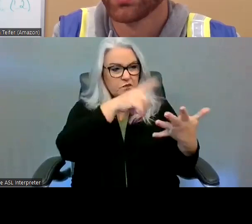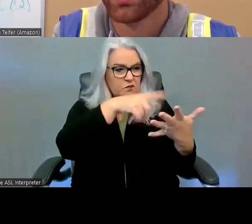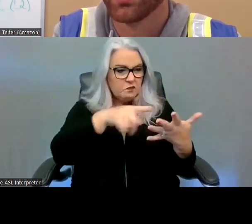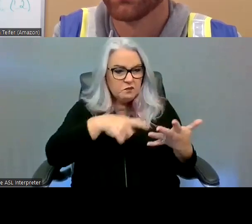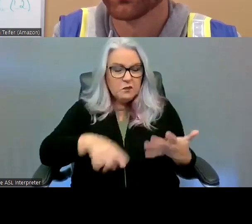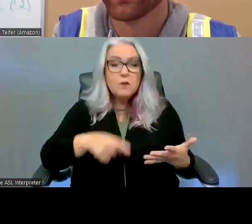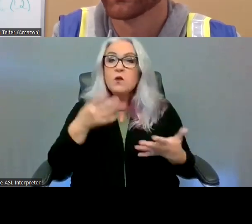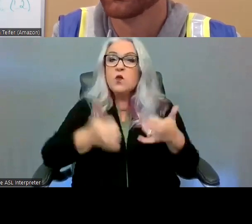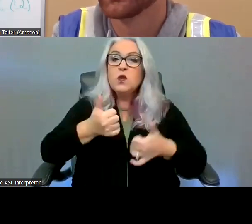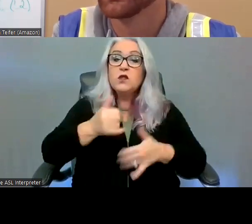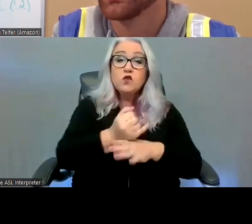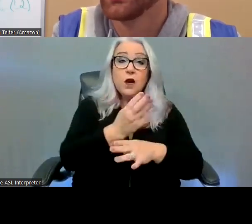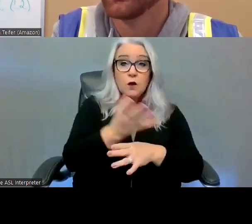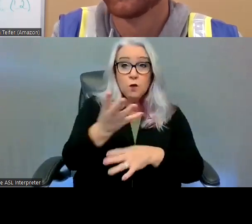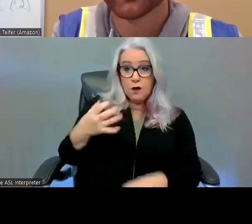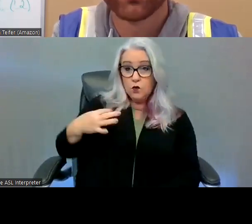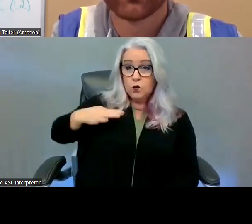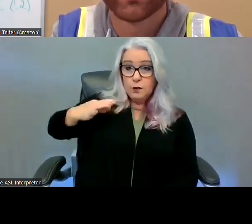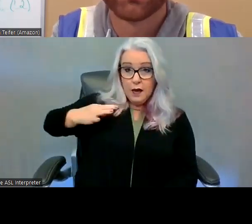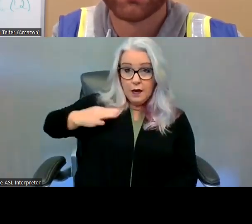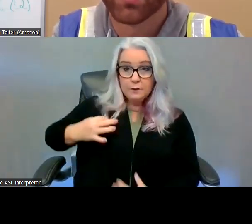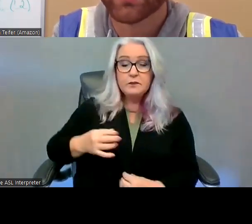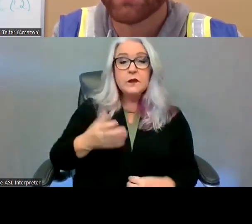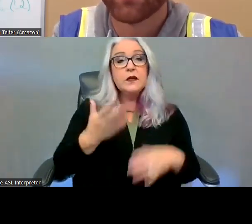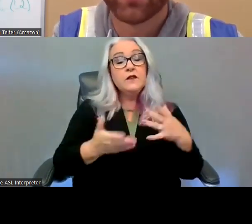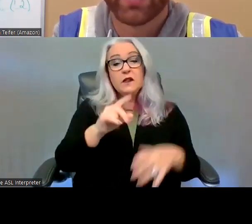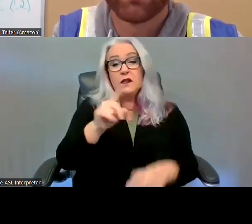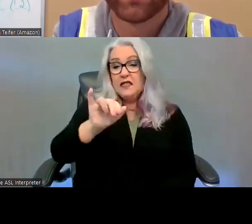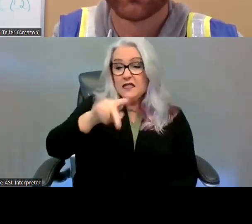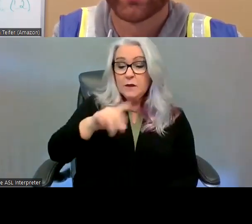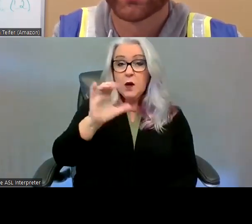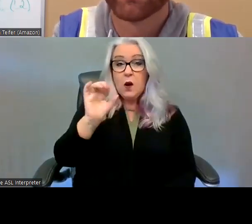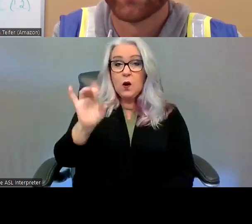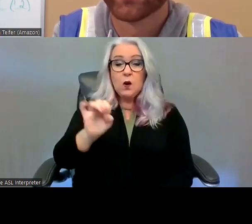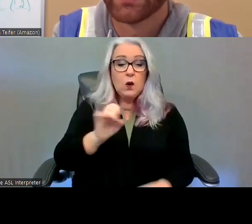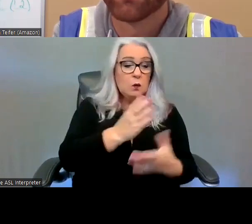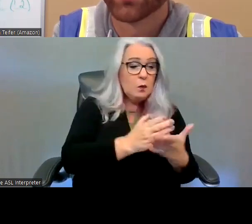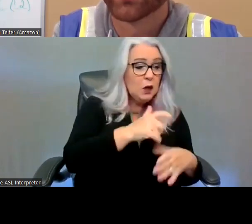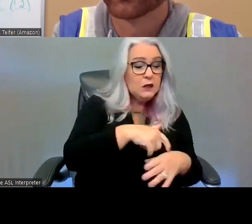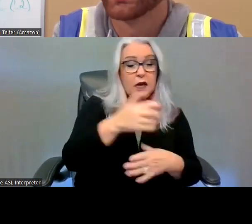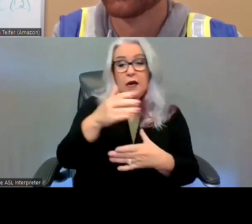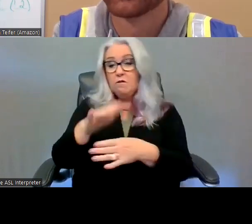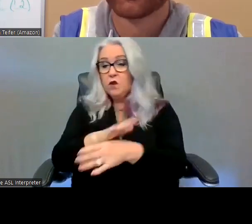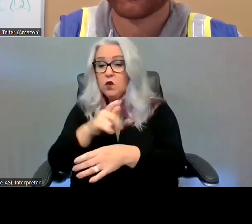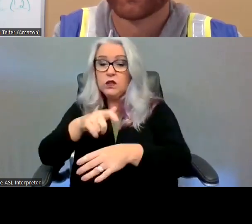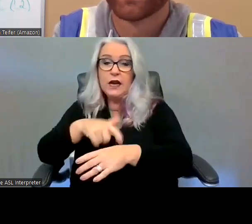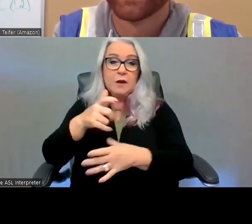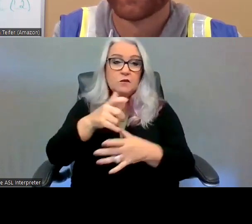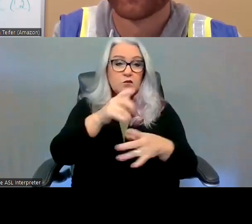to. So whether it be zip code, whether it be part-time, full-time, this is where you're going to filter out for those